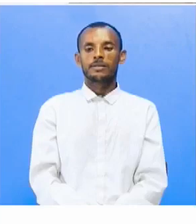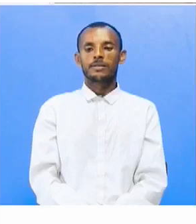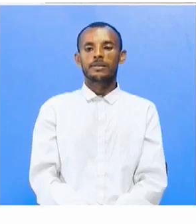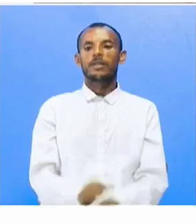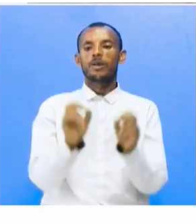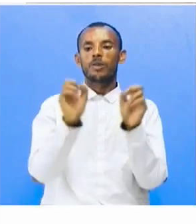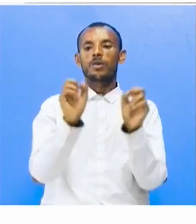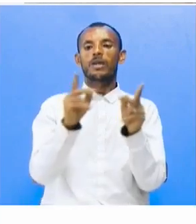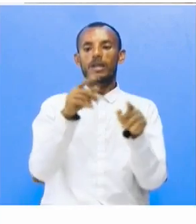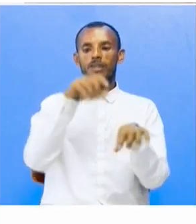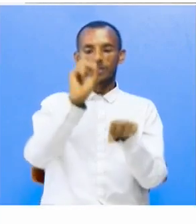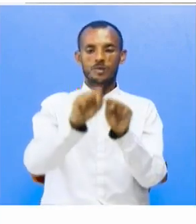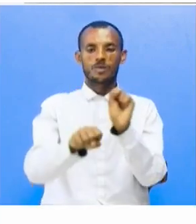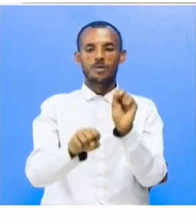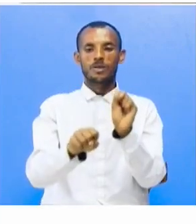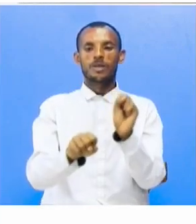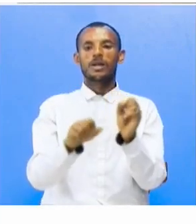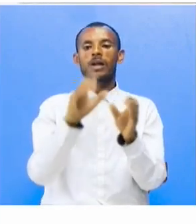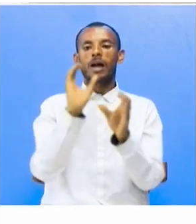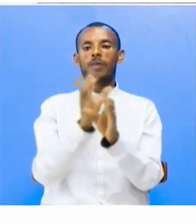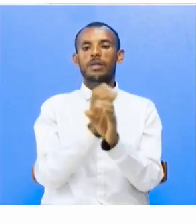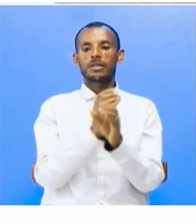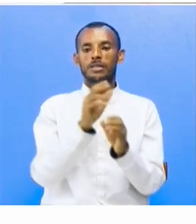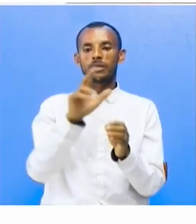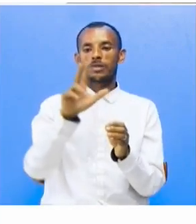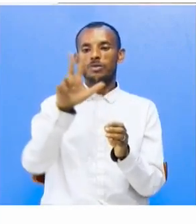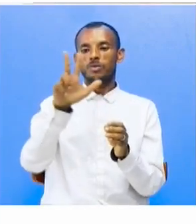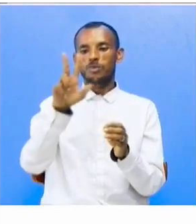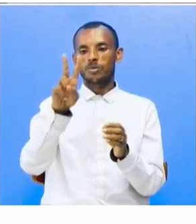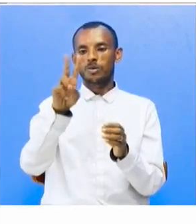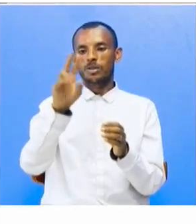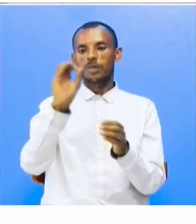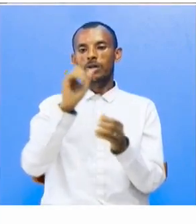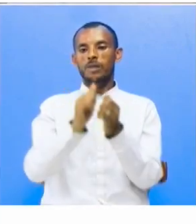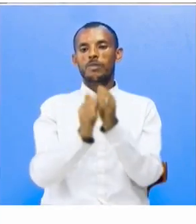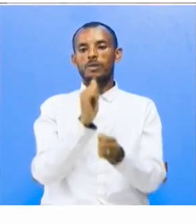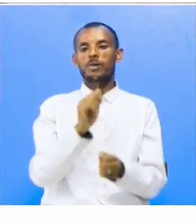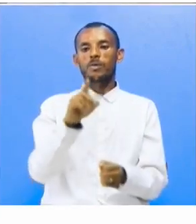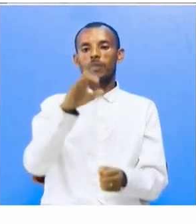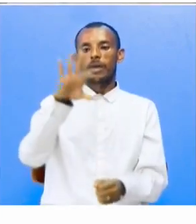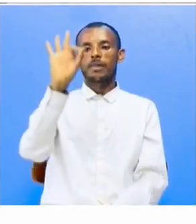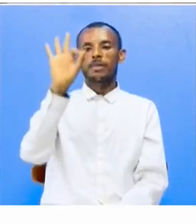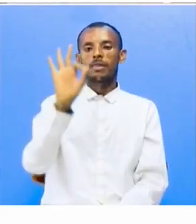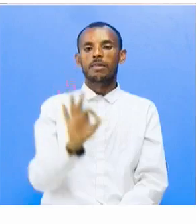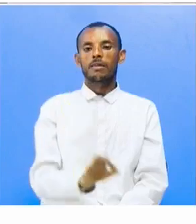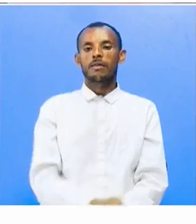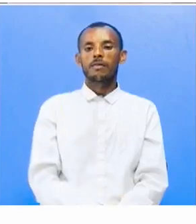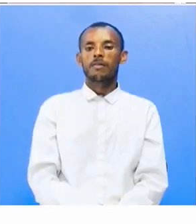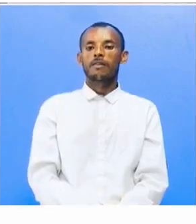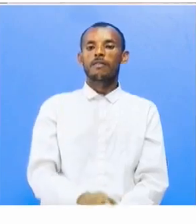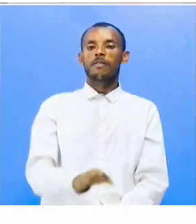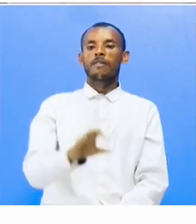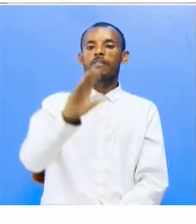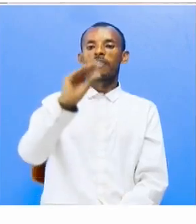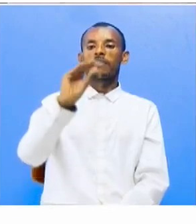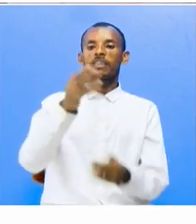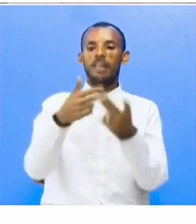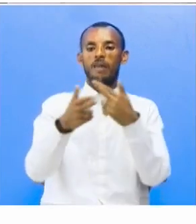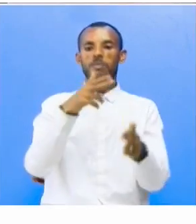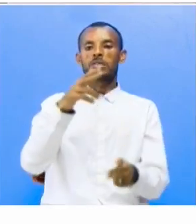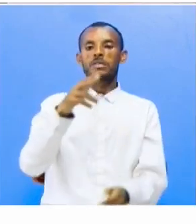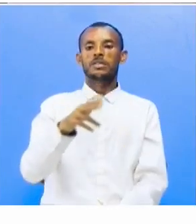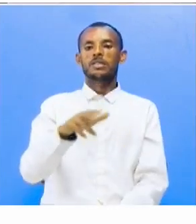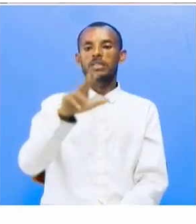Okay, so you can cancel these two zeros and you'll have this 50 times 7 is this